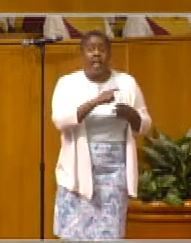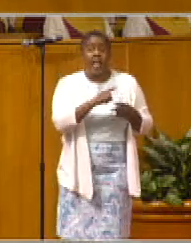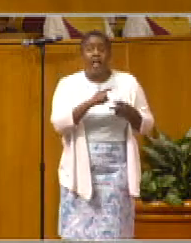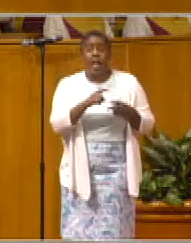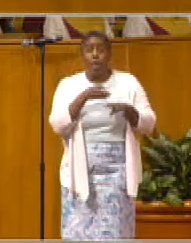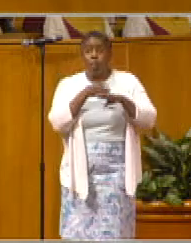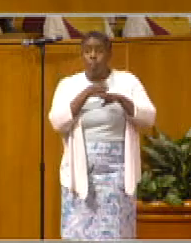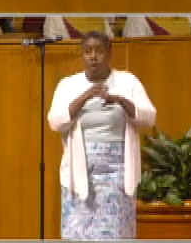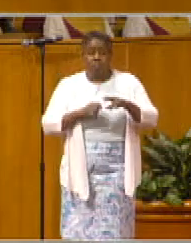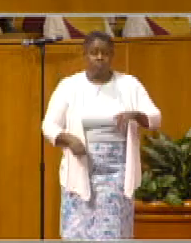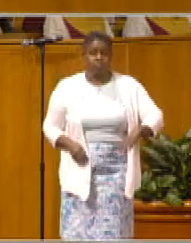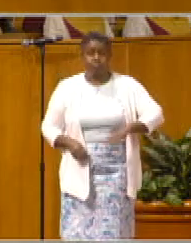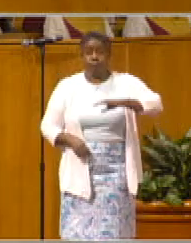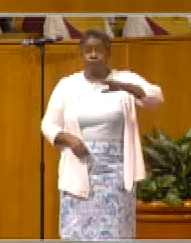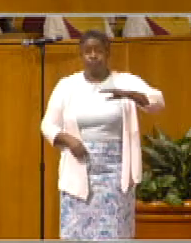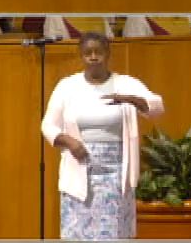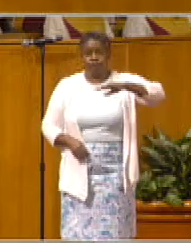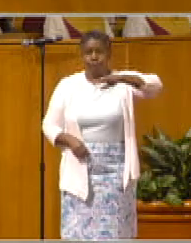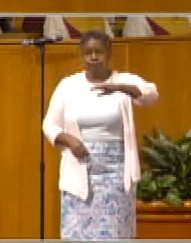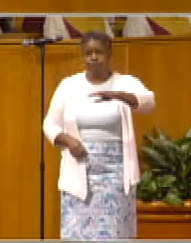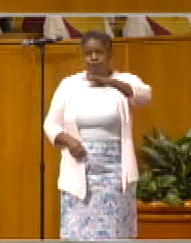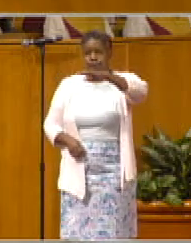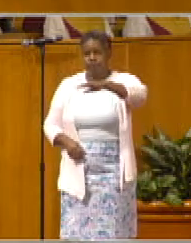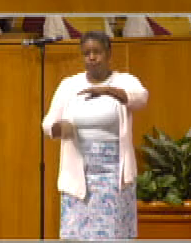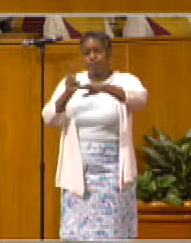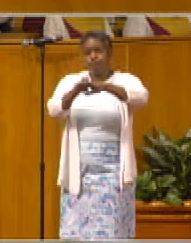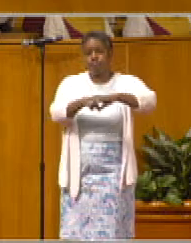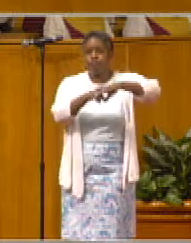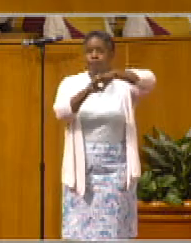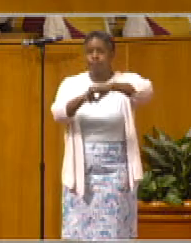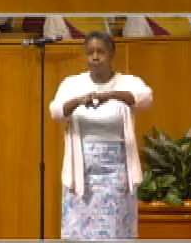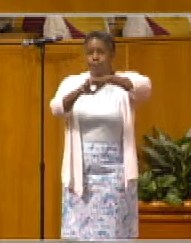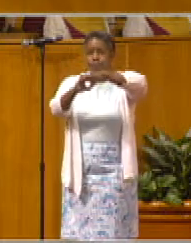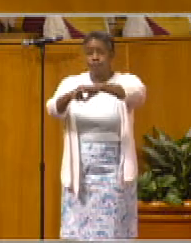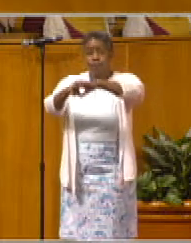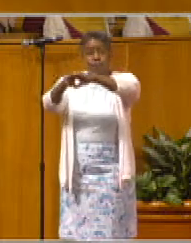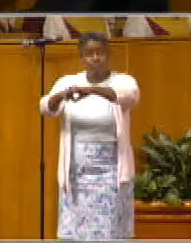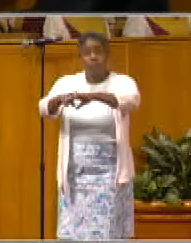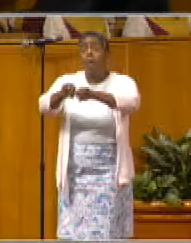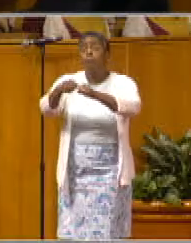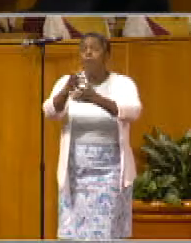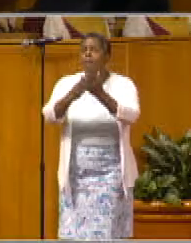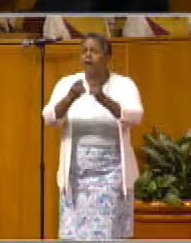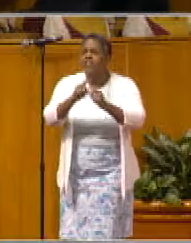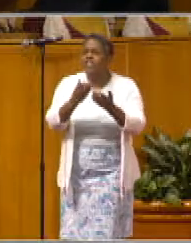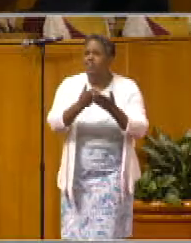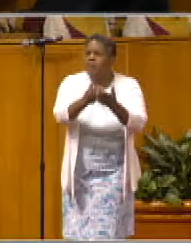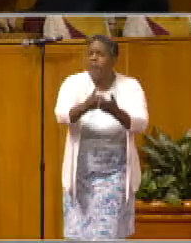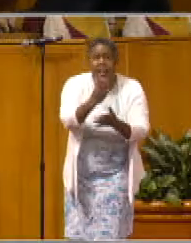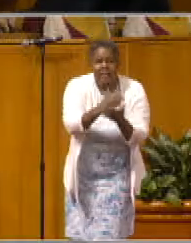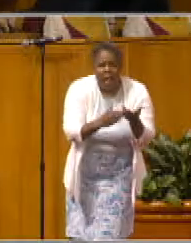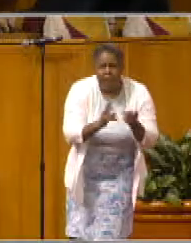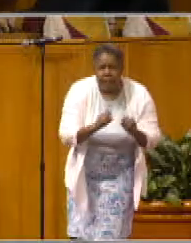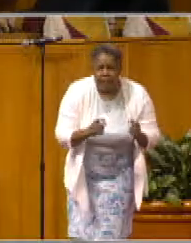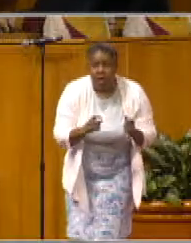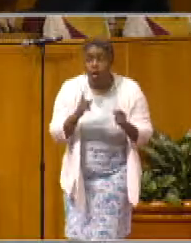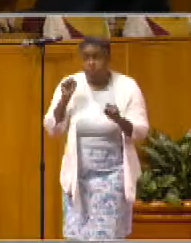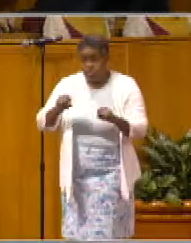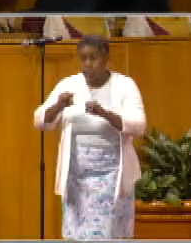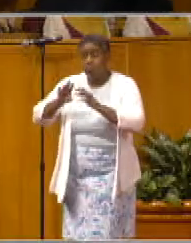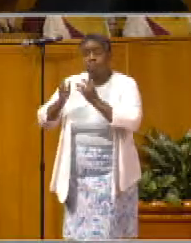on to broken pieces of the ship. Don't you miss it. Some